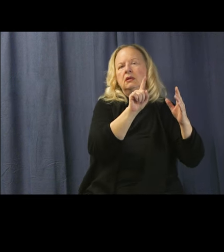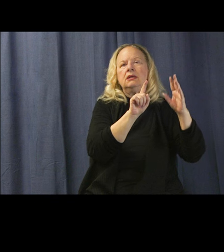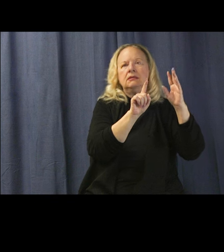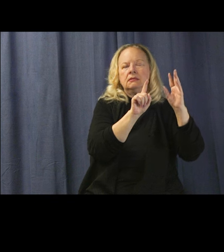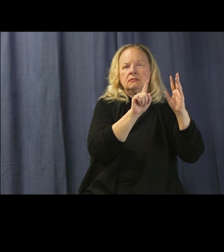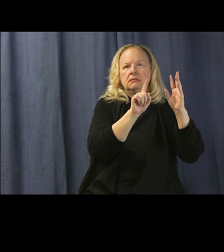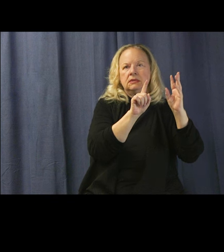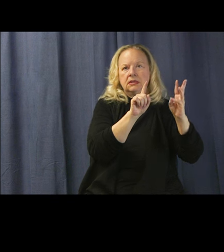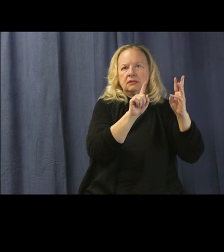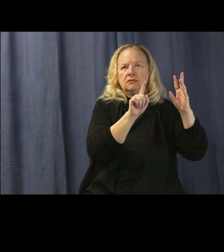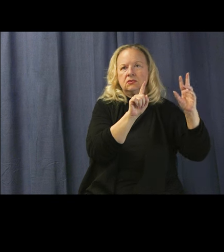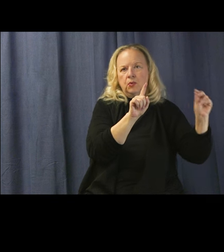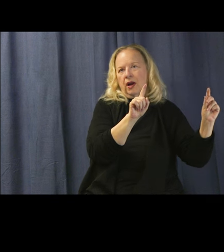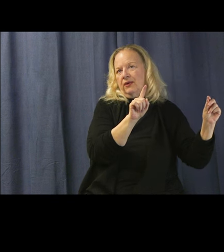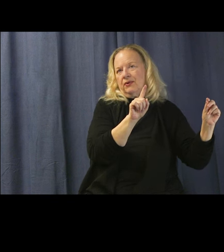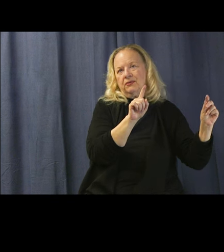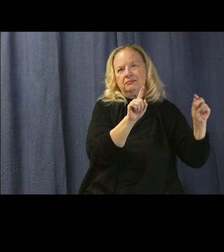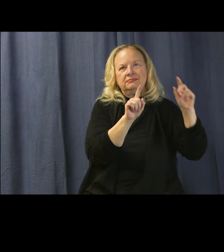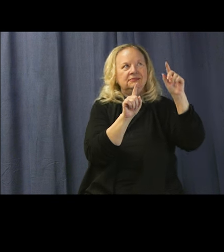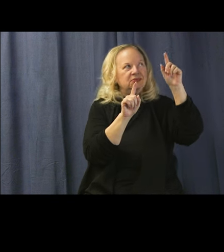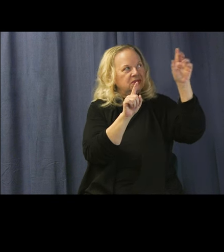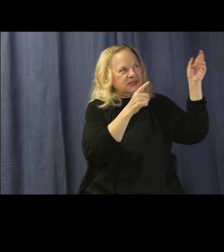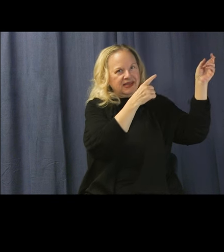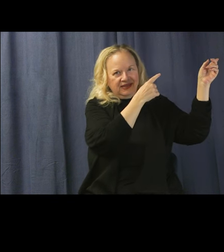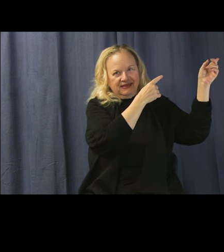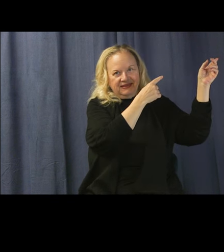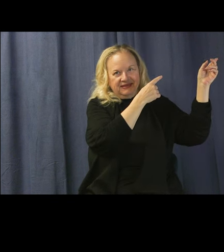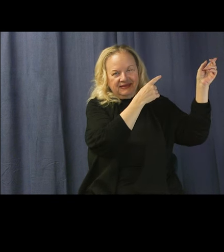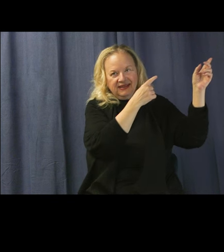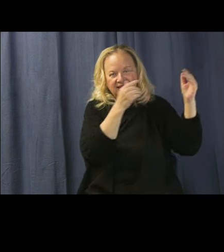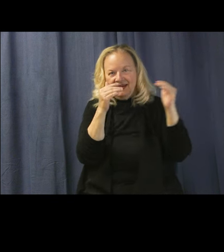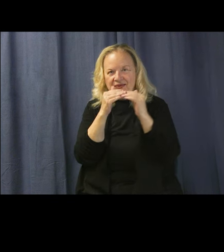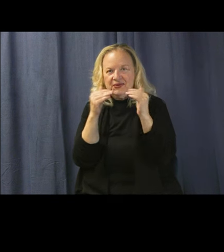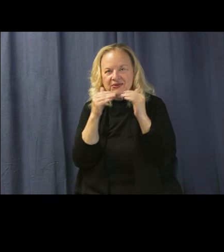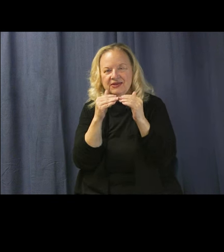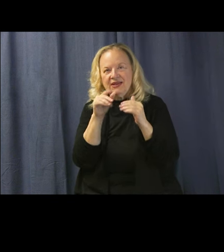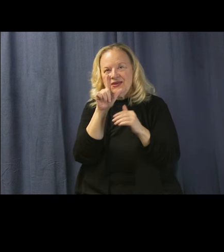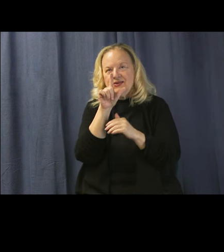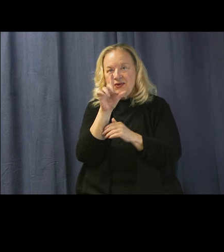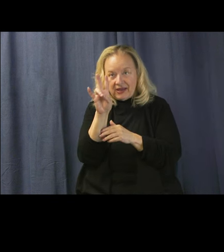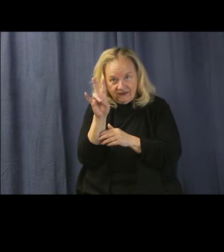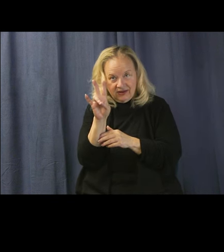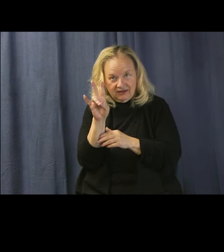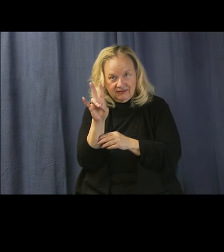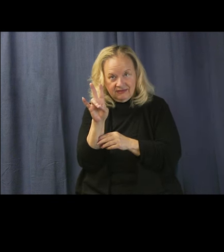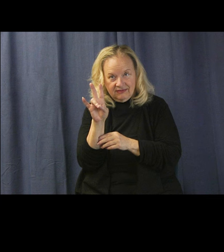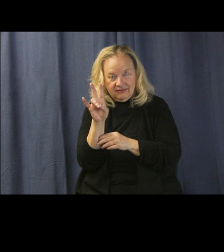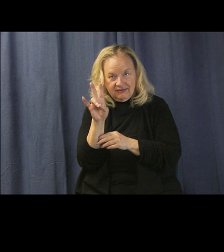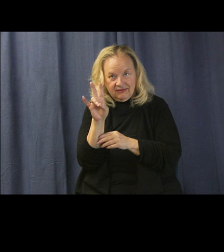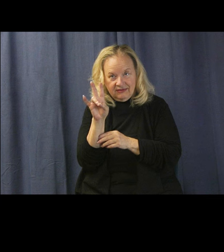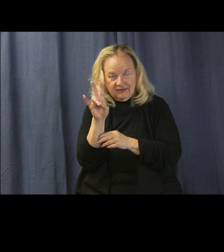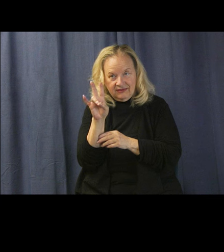the Resh is 20. And that equals 27.